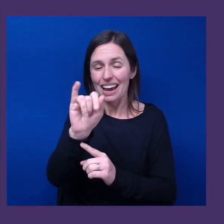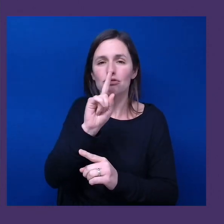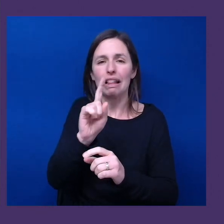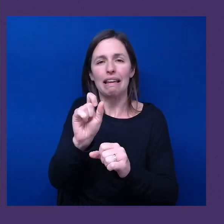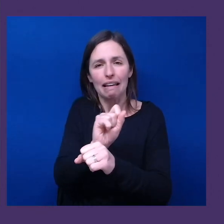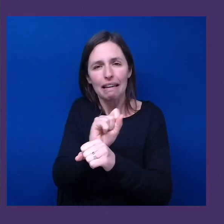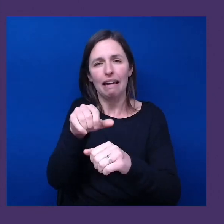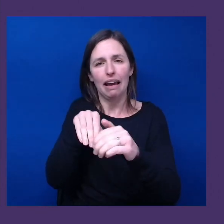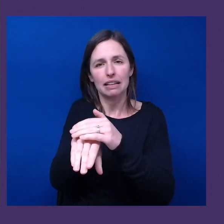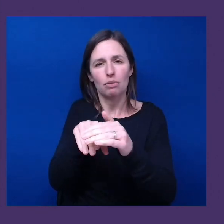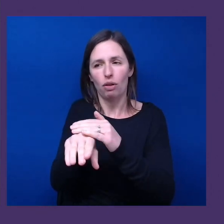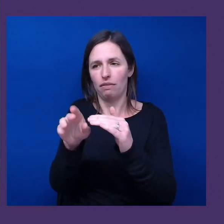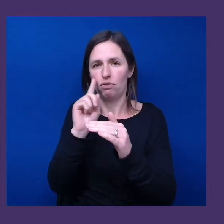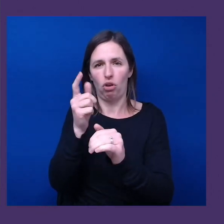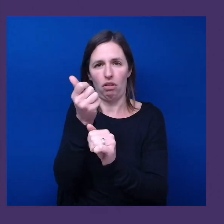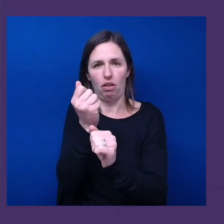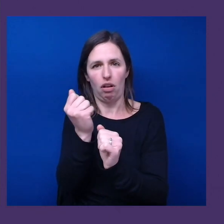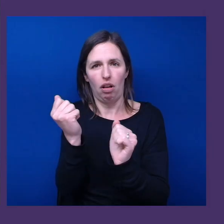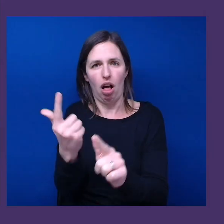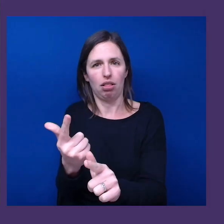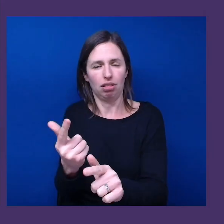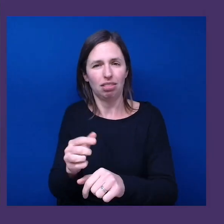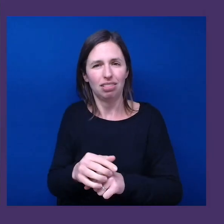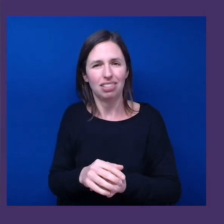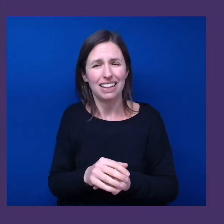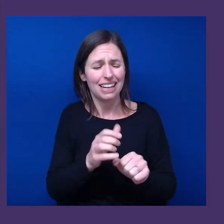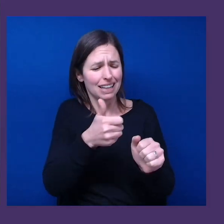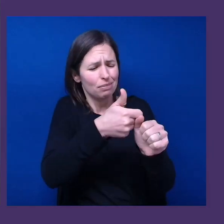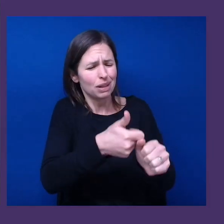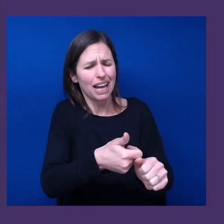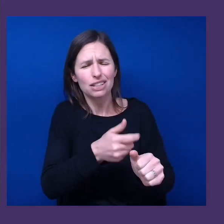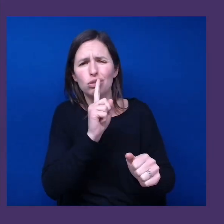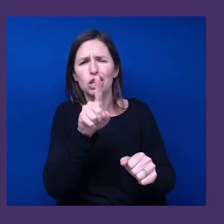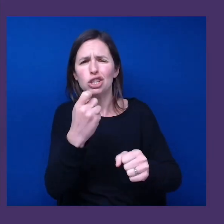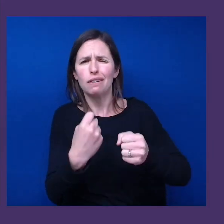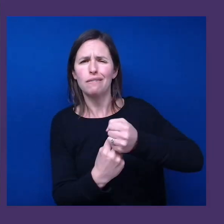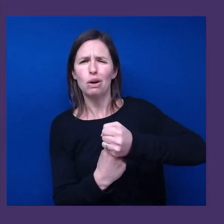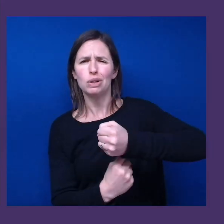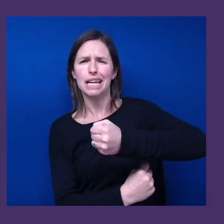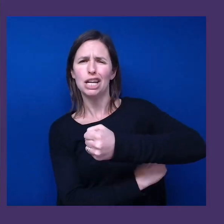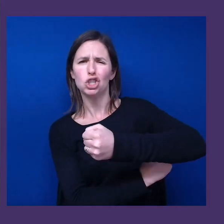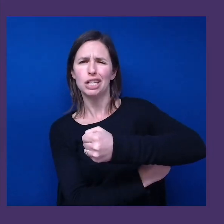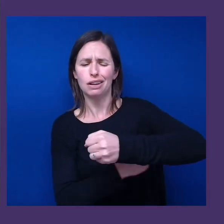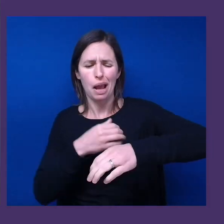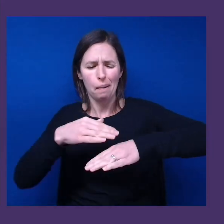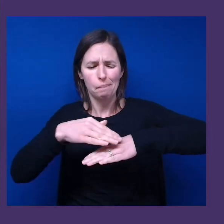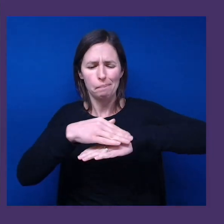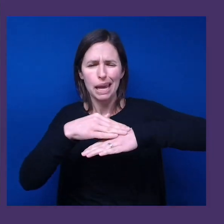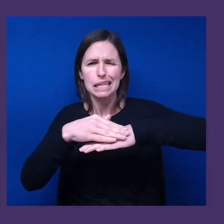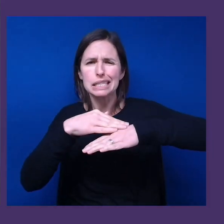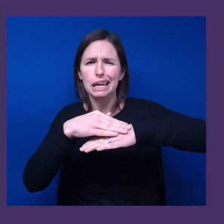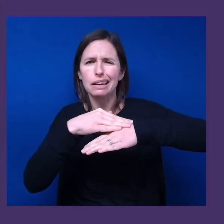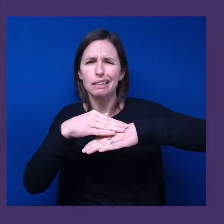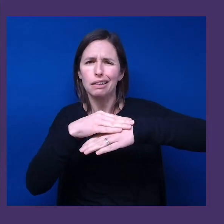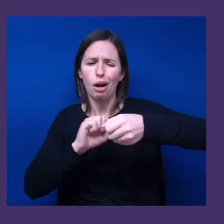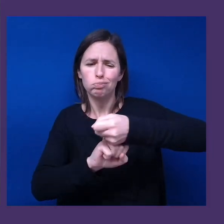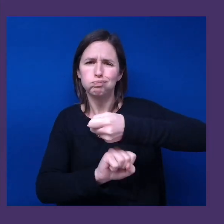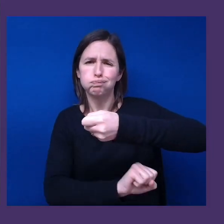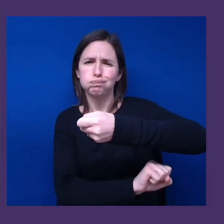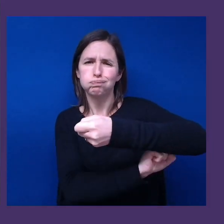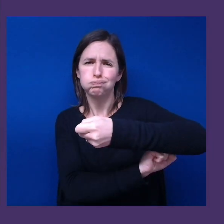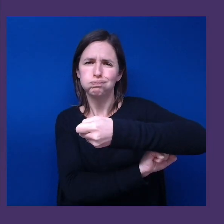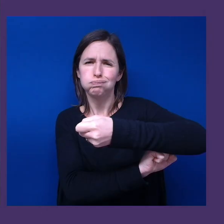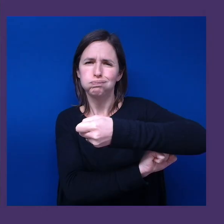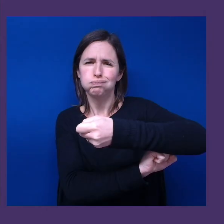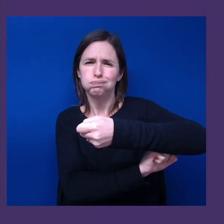Compliant is simply a building block, a foundation for us to get there. But without usability, I'm not